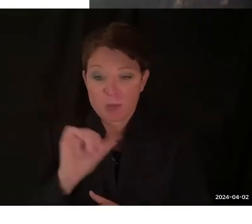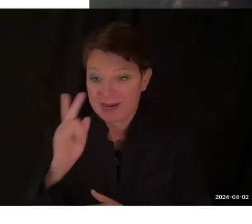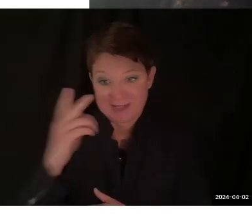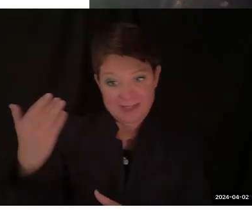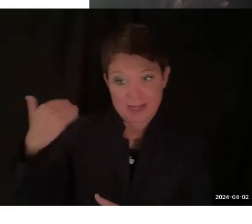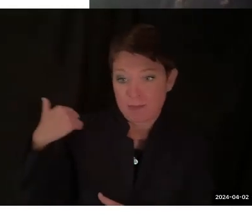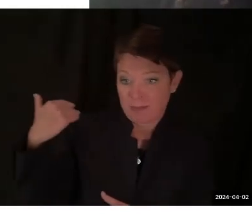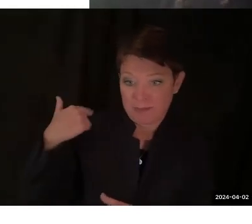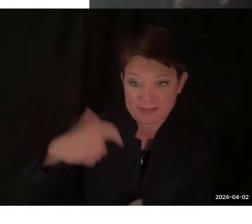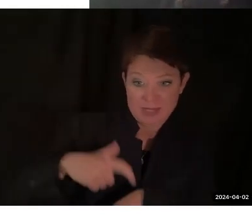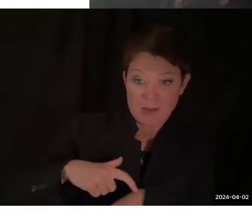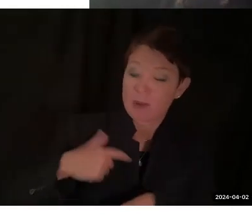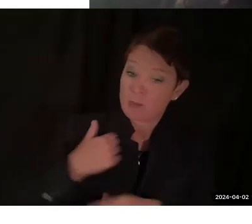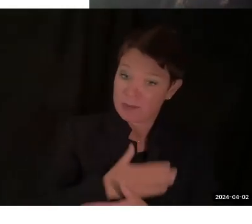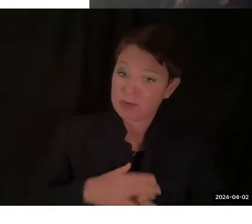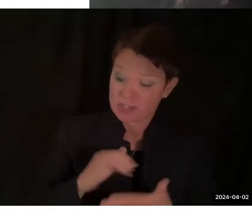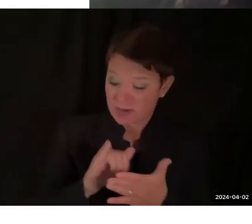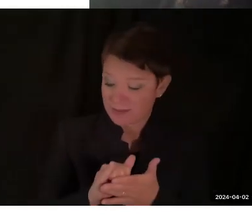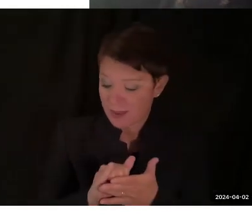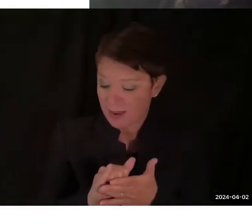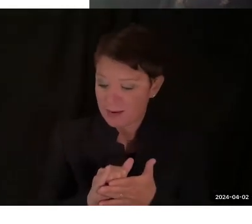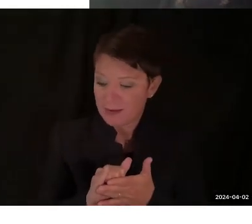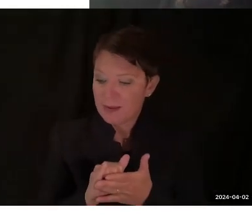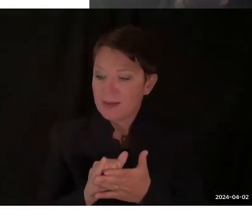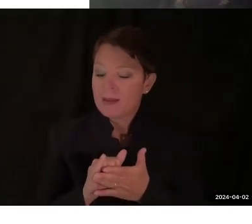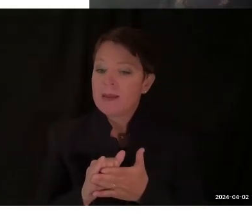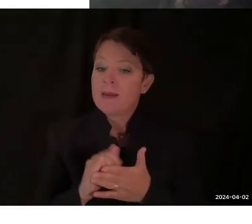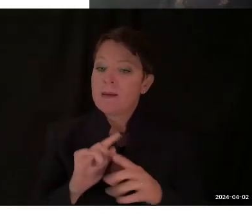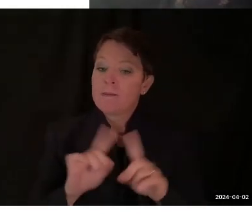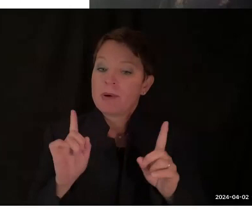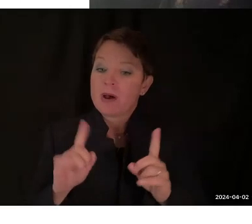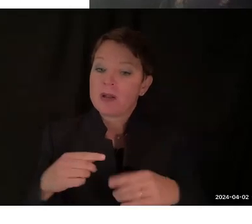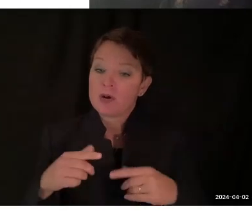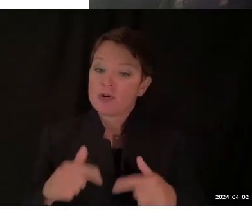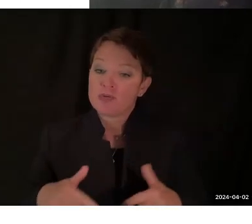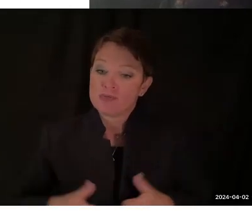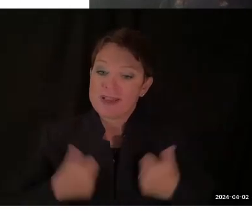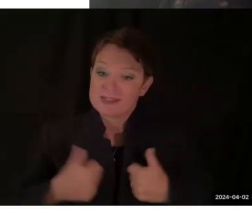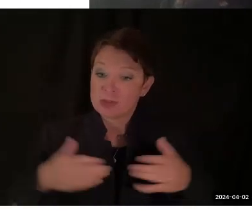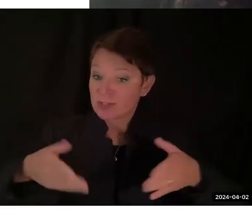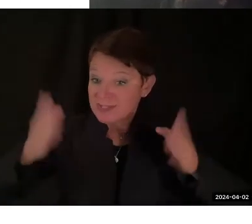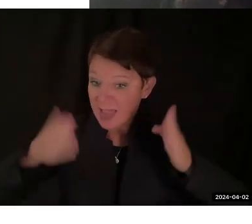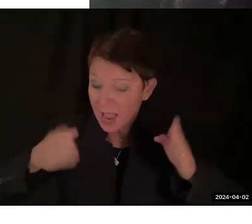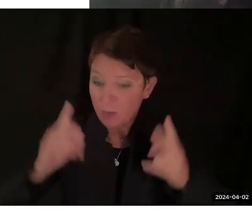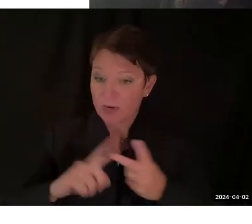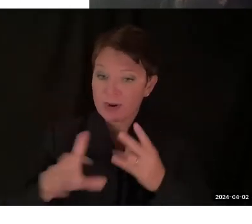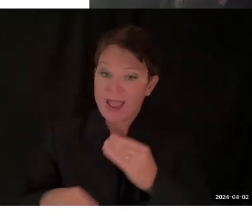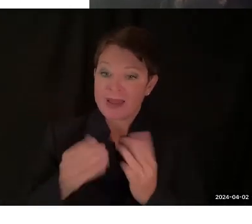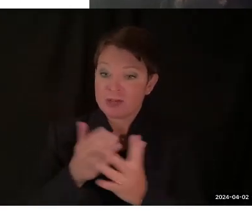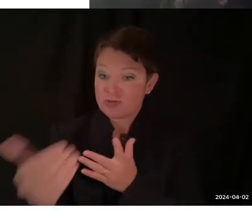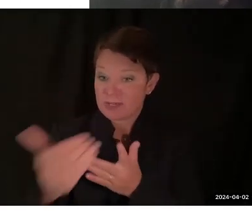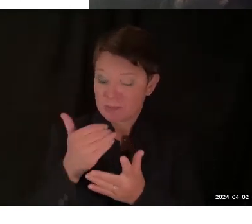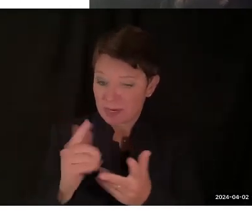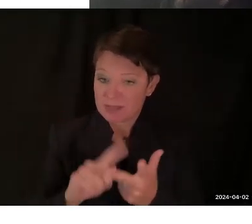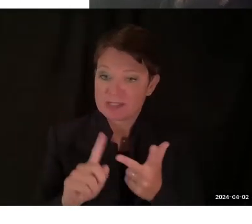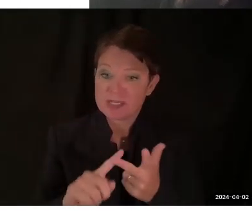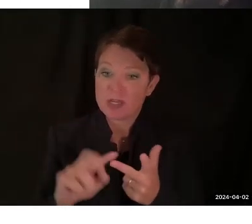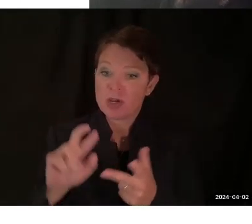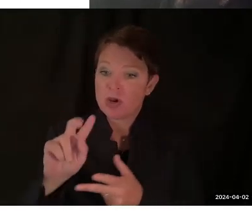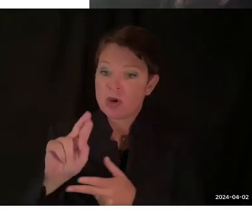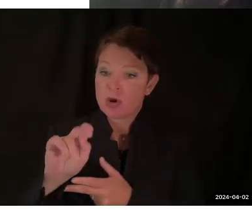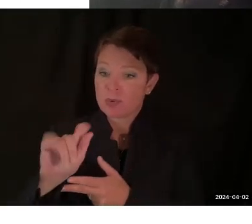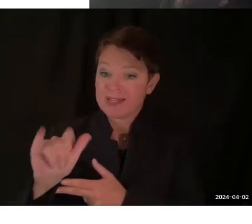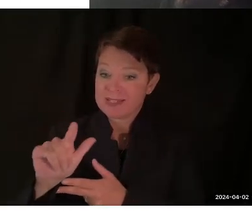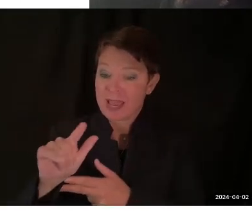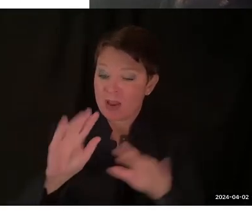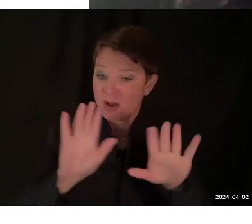last time, and we appreciate that. Providing a residential tower, the added transparency, the retail components that